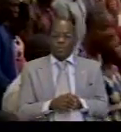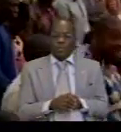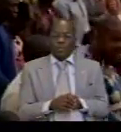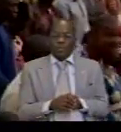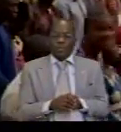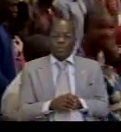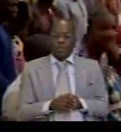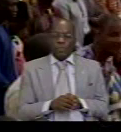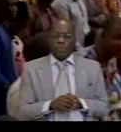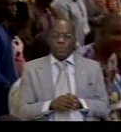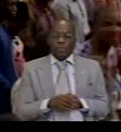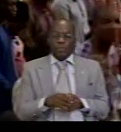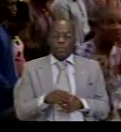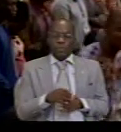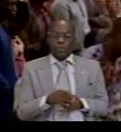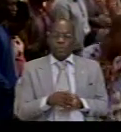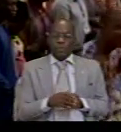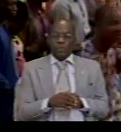And each